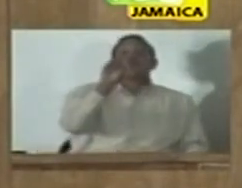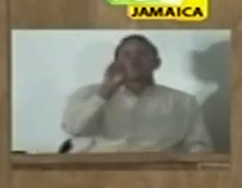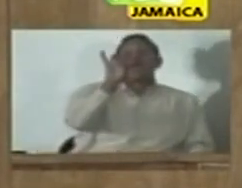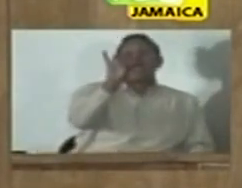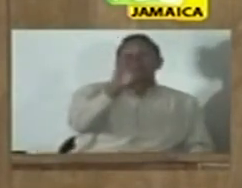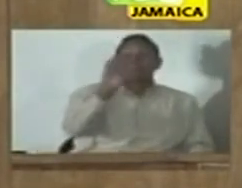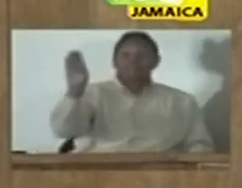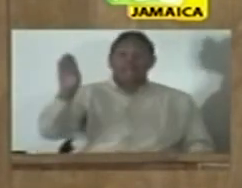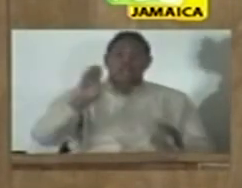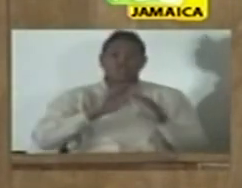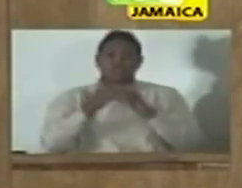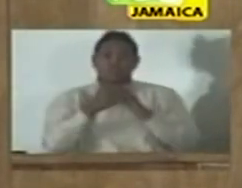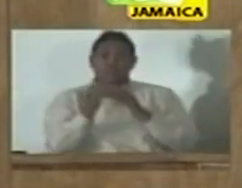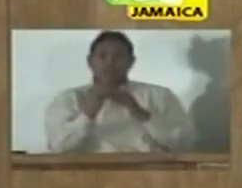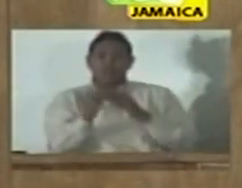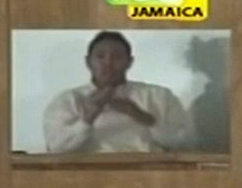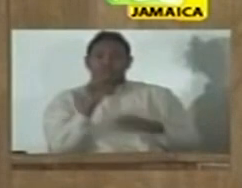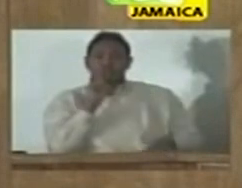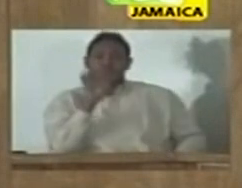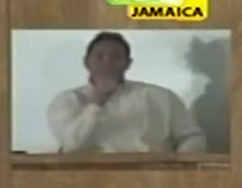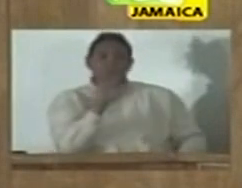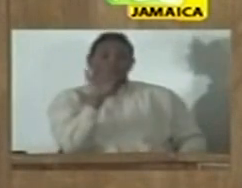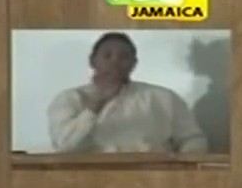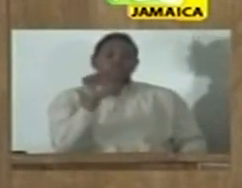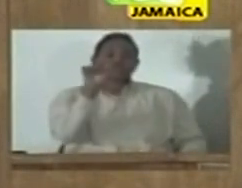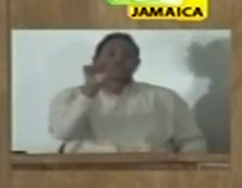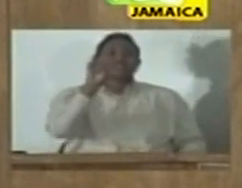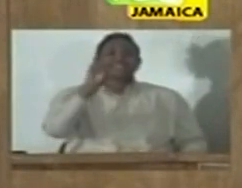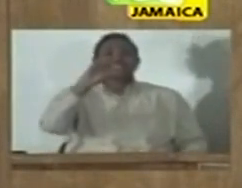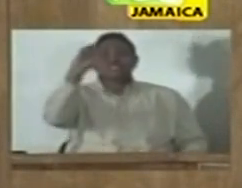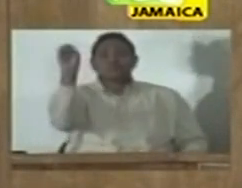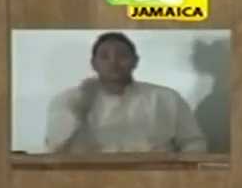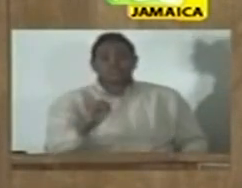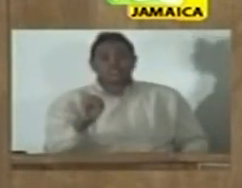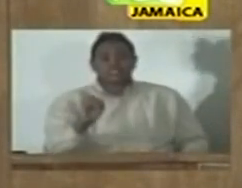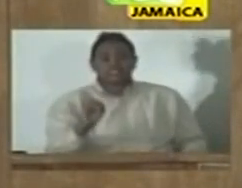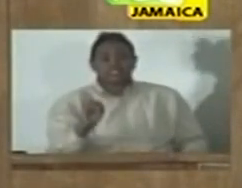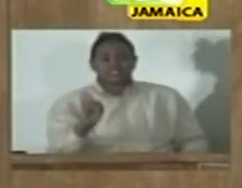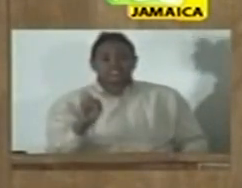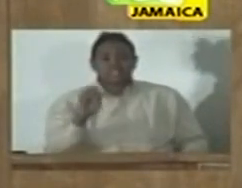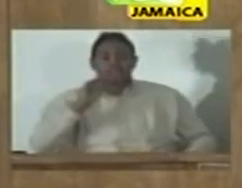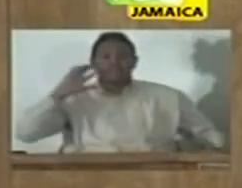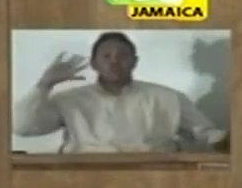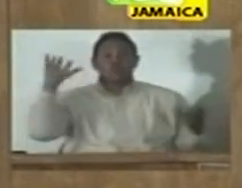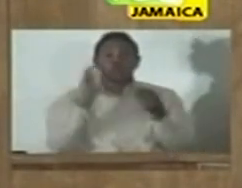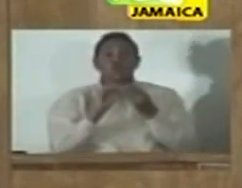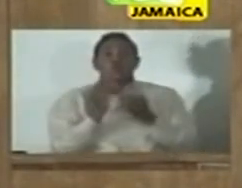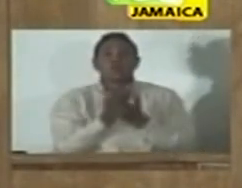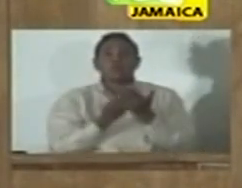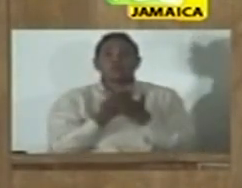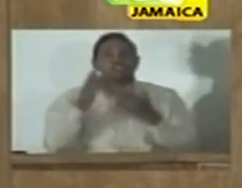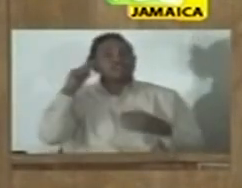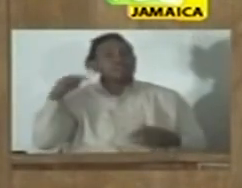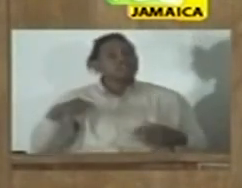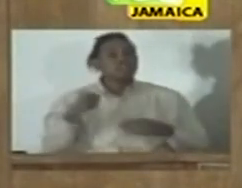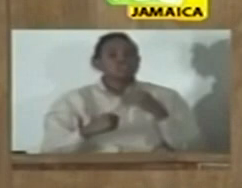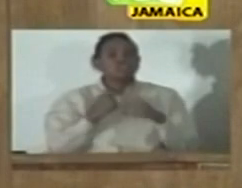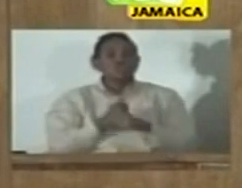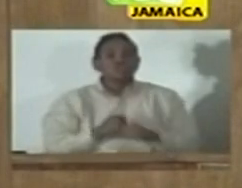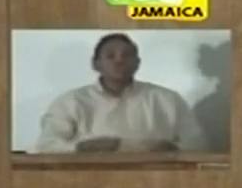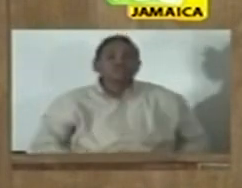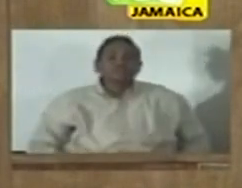billion is approximately 26% of the budget for this year.